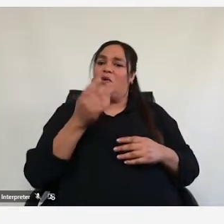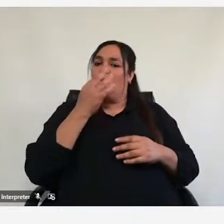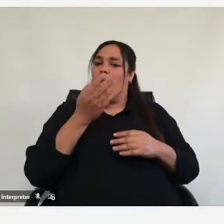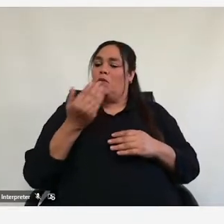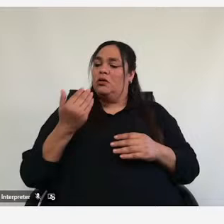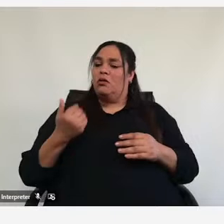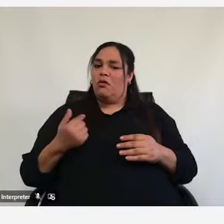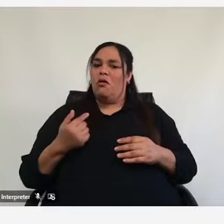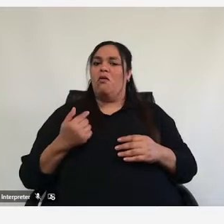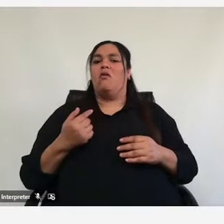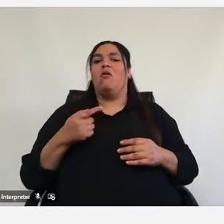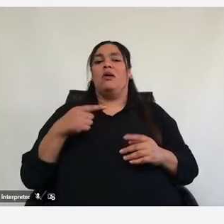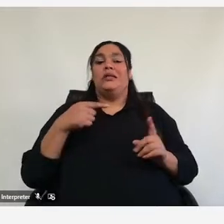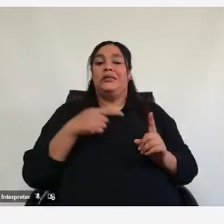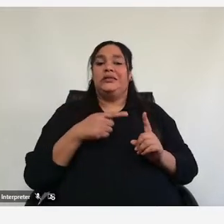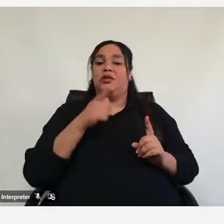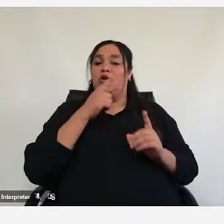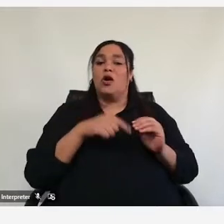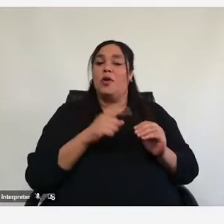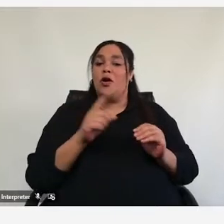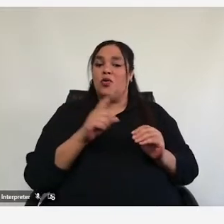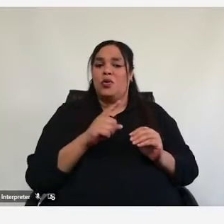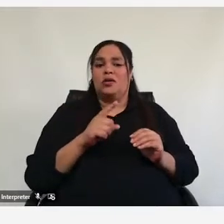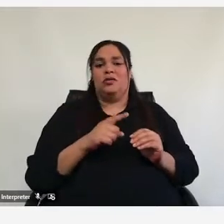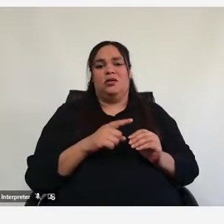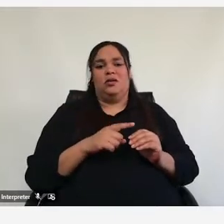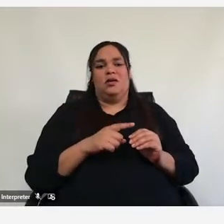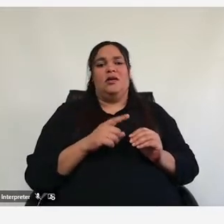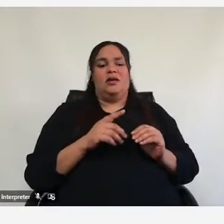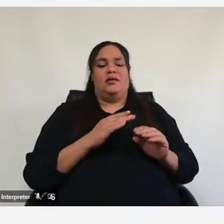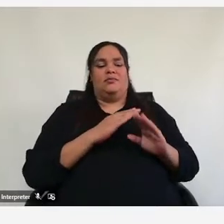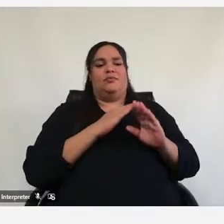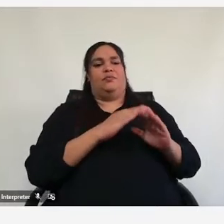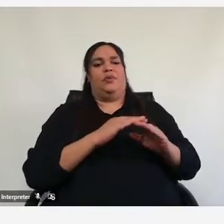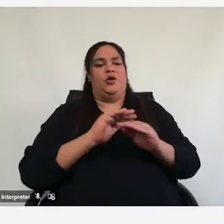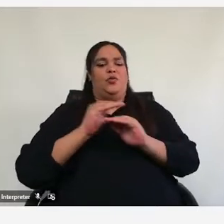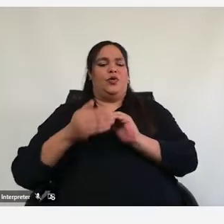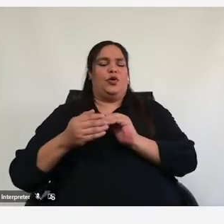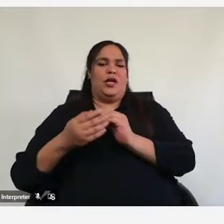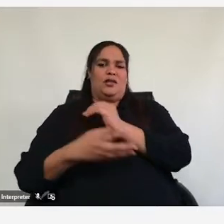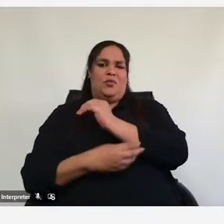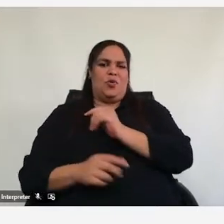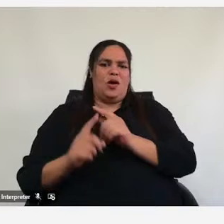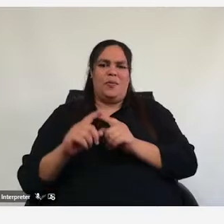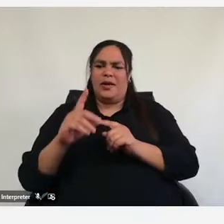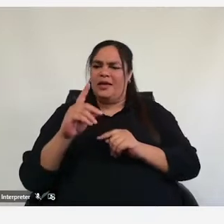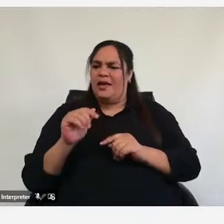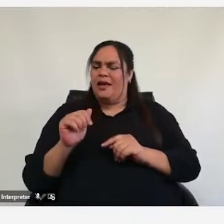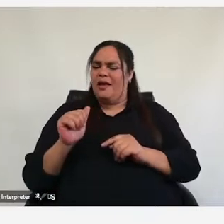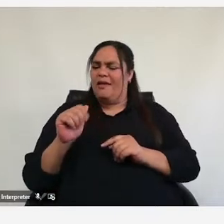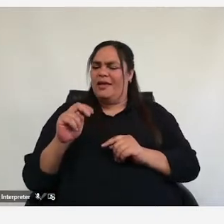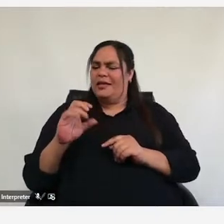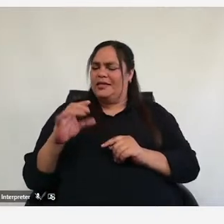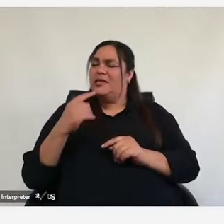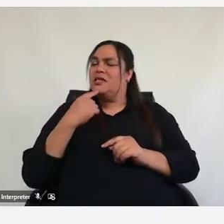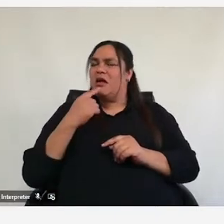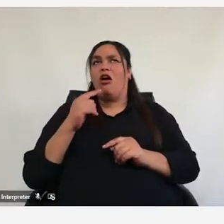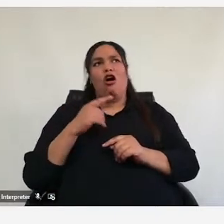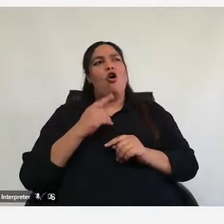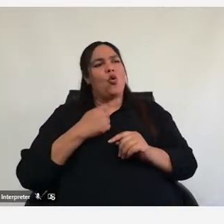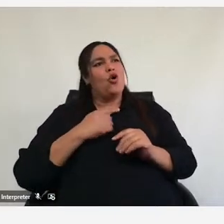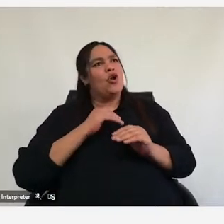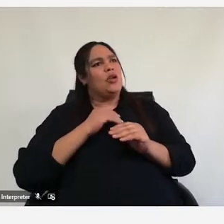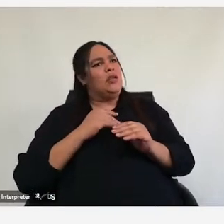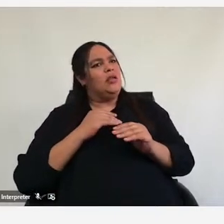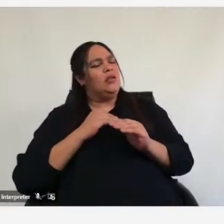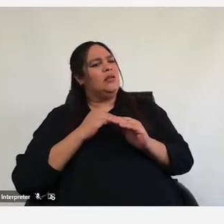ago, talked about defending the poor. Well, the ANC claims to defend the poor, but